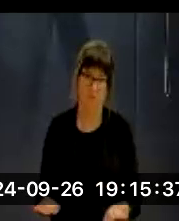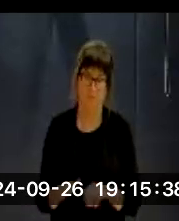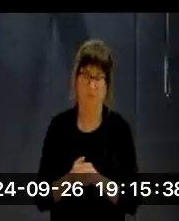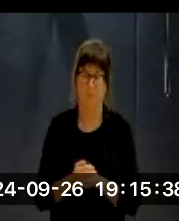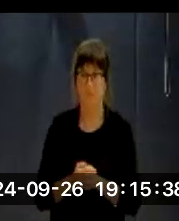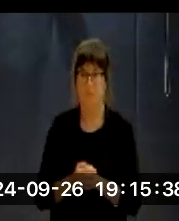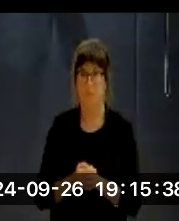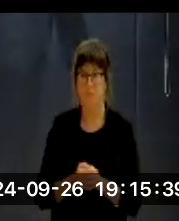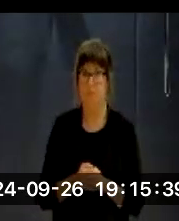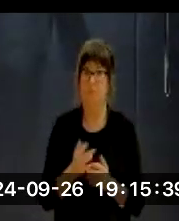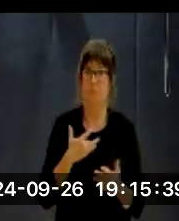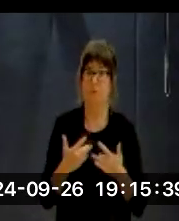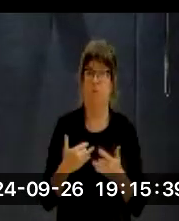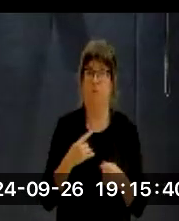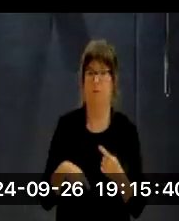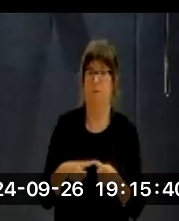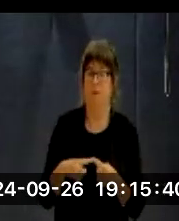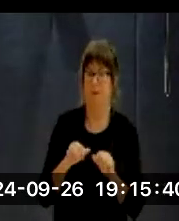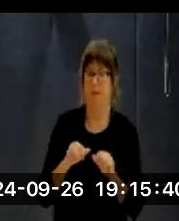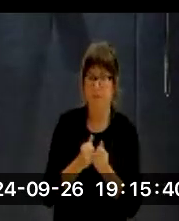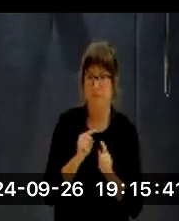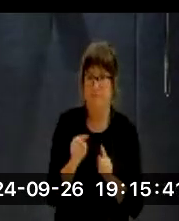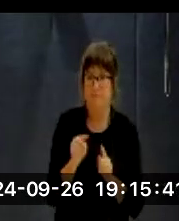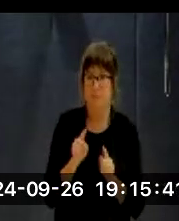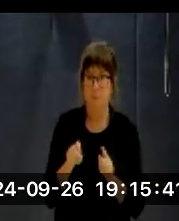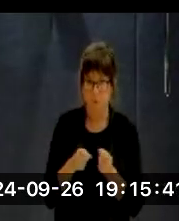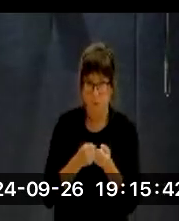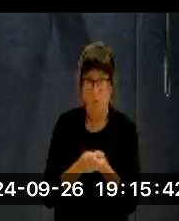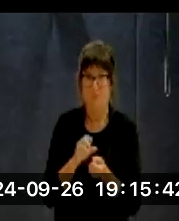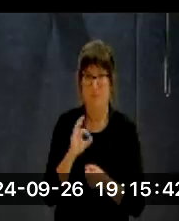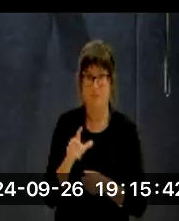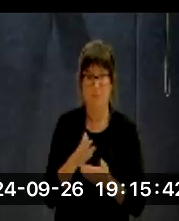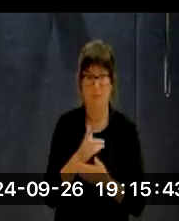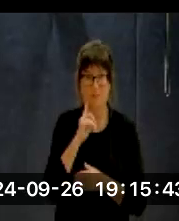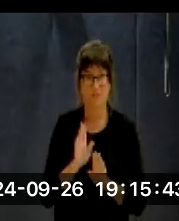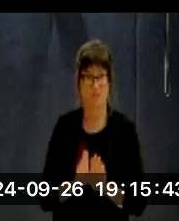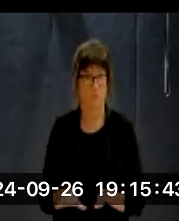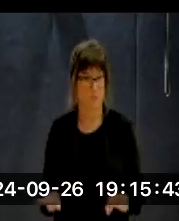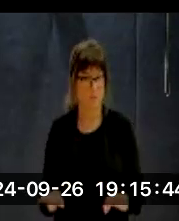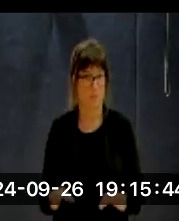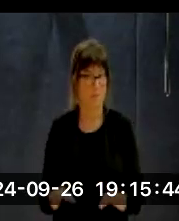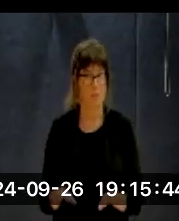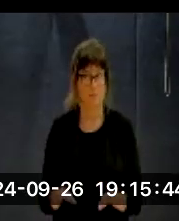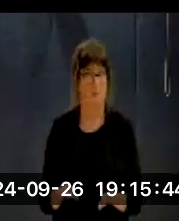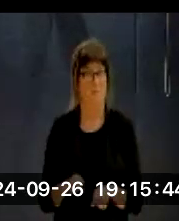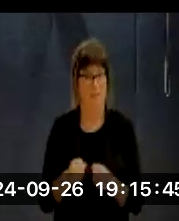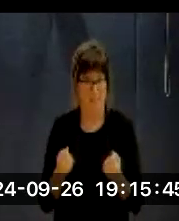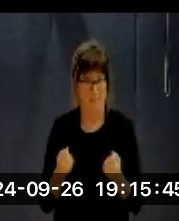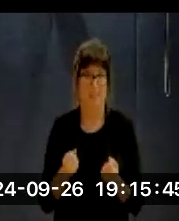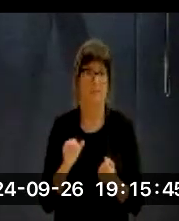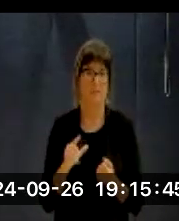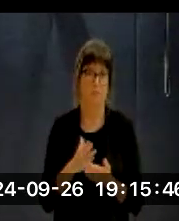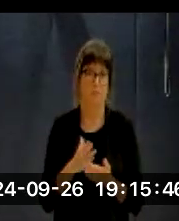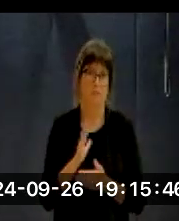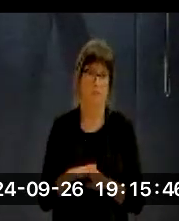I'm very concerned about agencies who are supposed to uphold civil rights for children, who are actually violating the rights of children